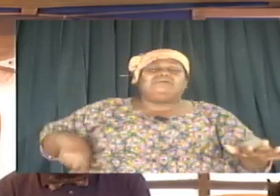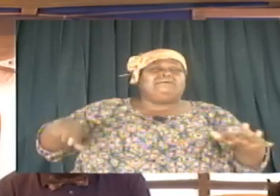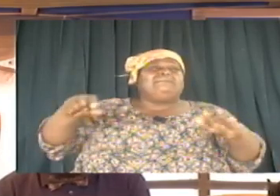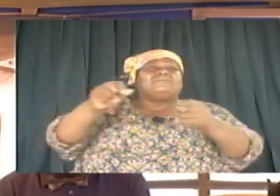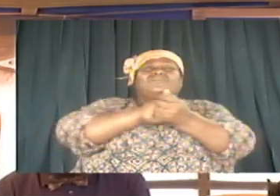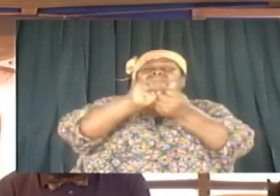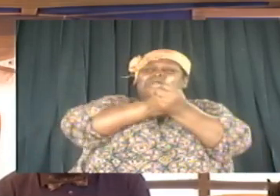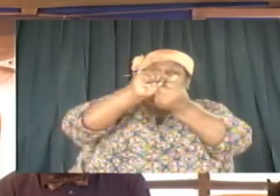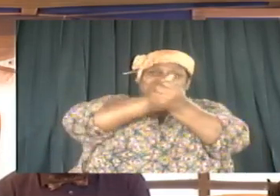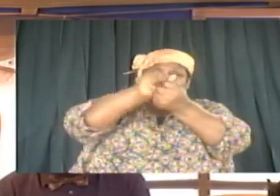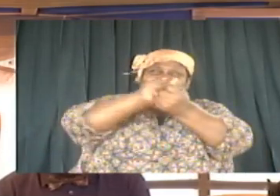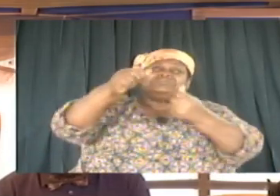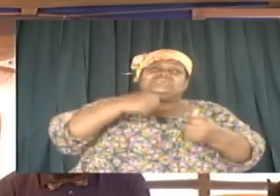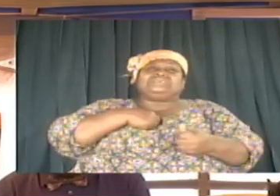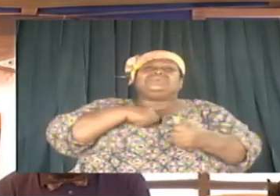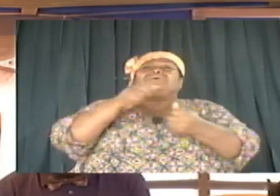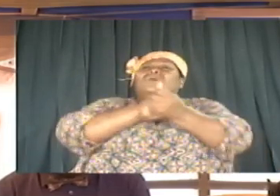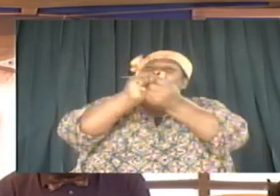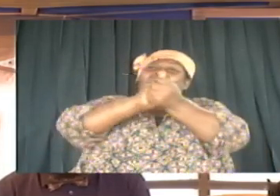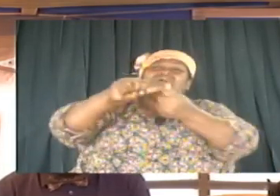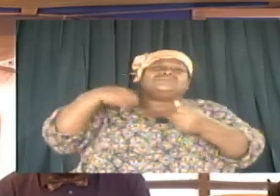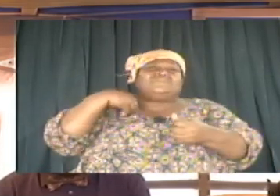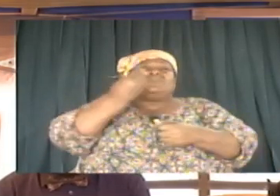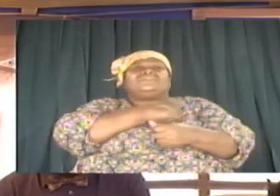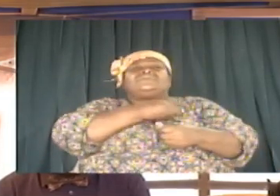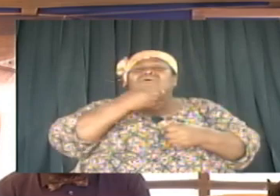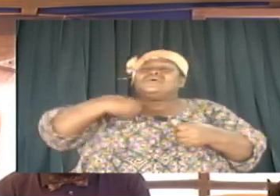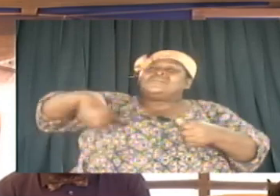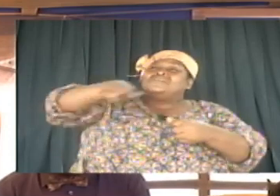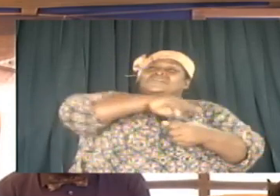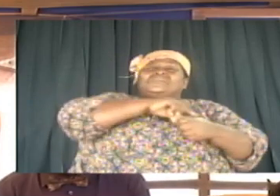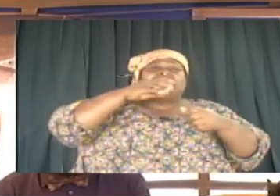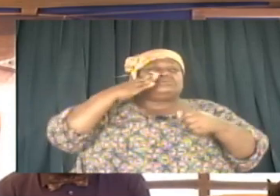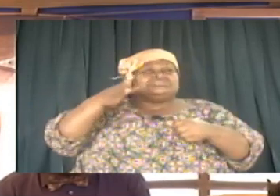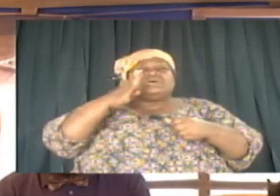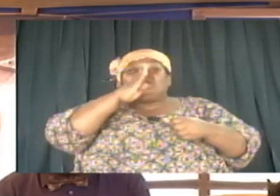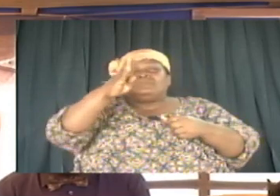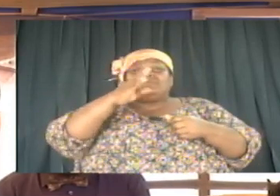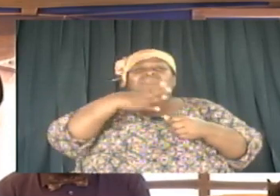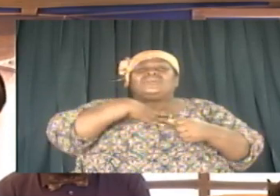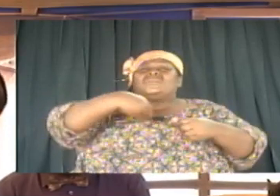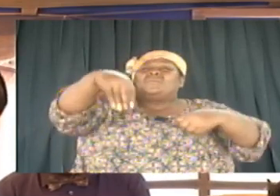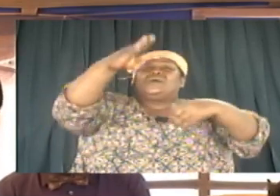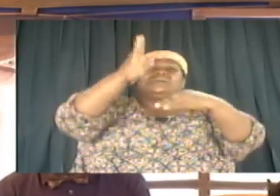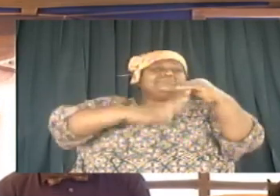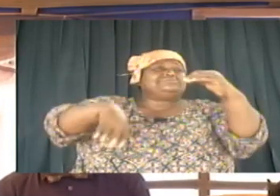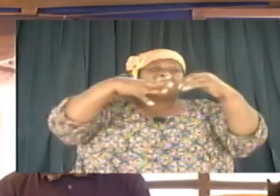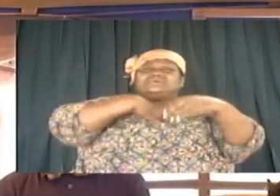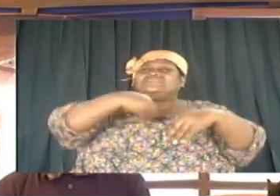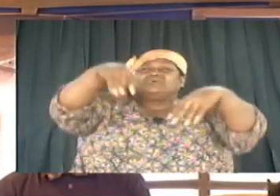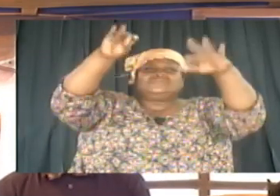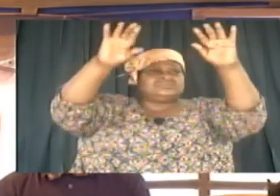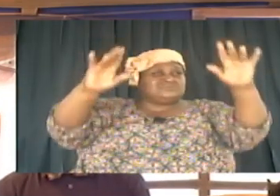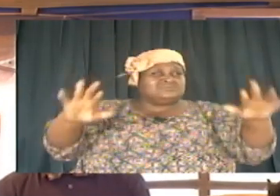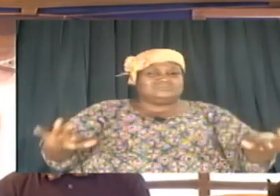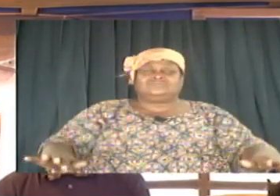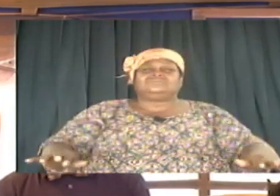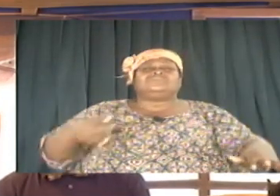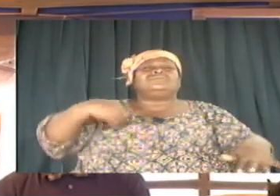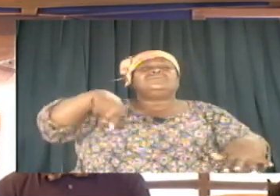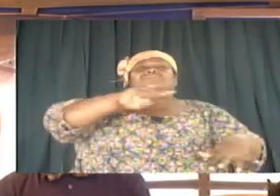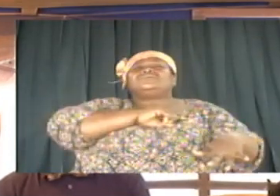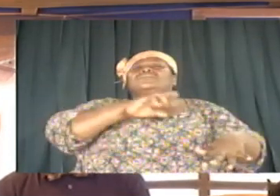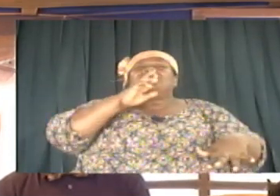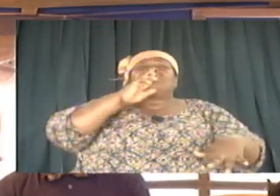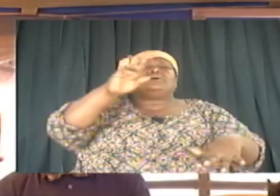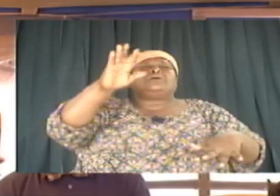me, wash us, and we shall be whiter than snow. Lord Jesus, we are your people. We are the